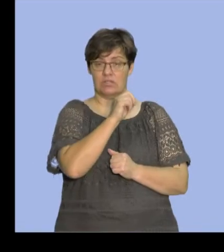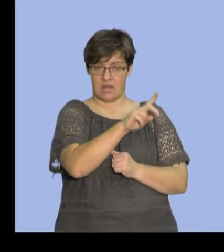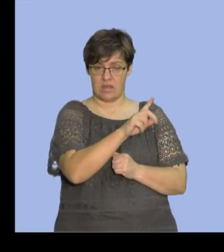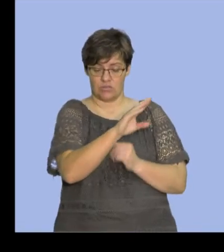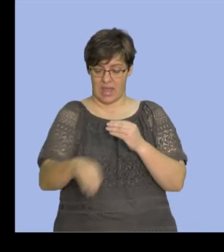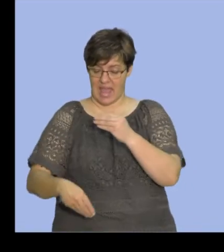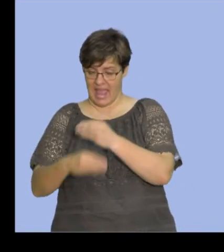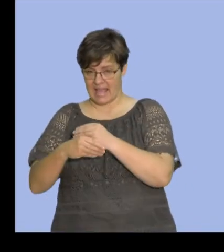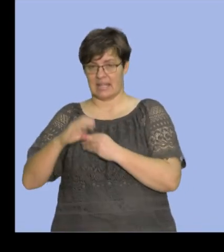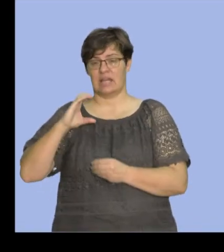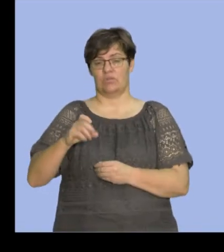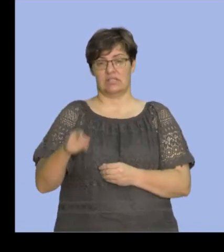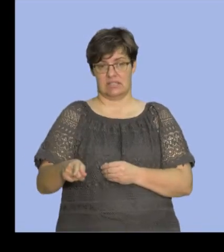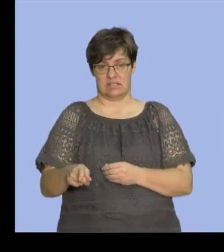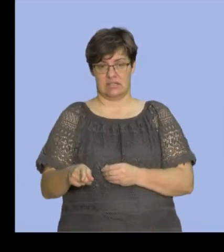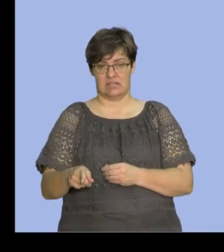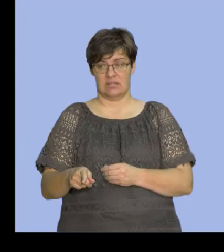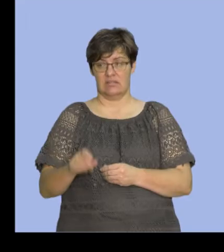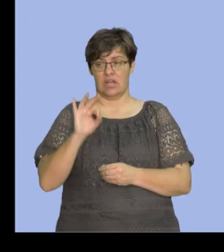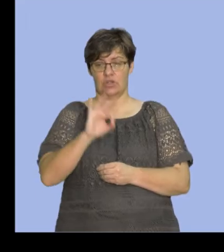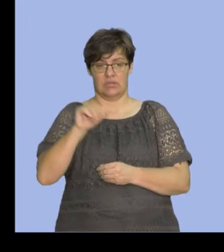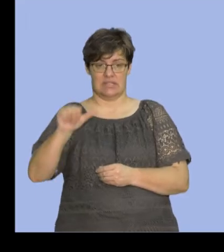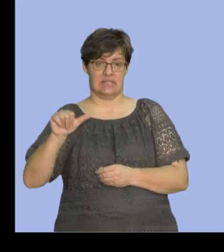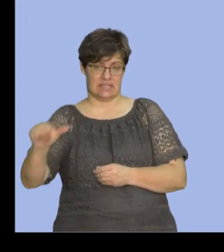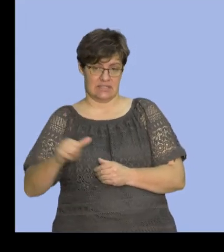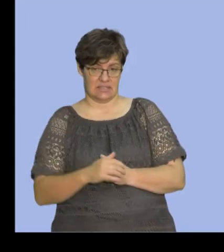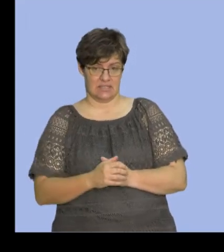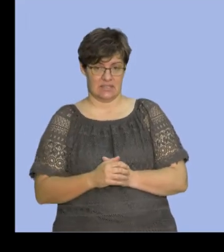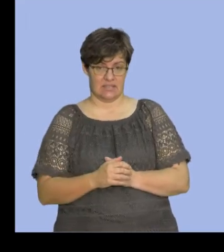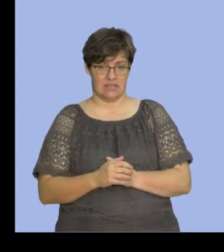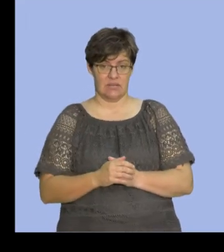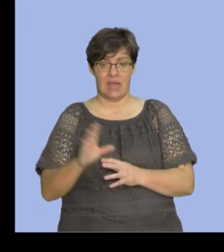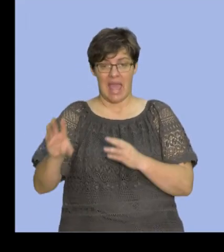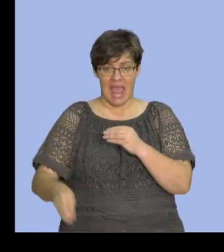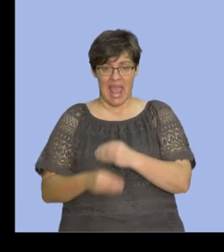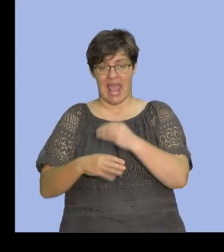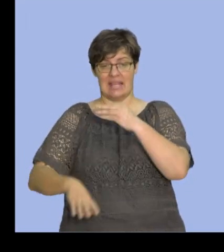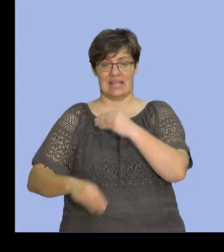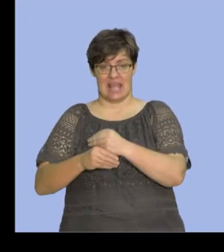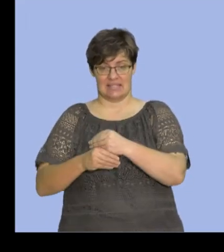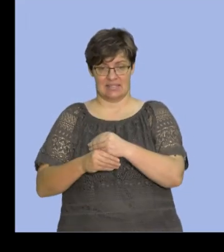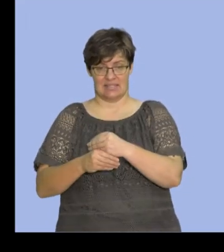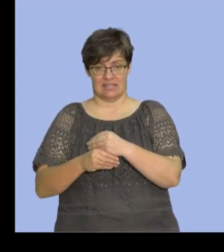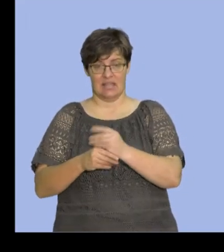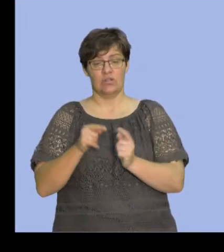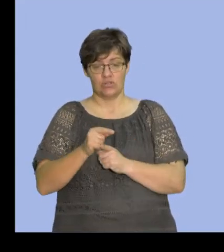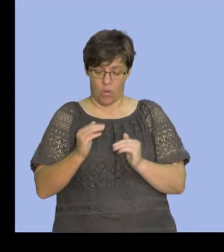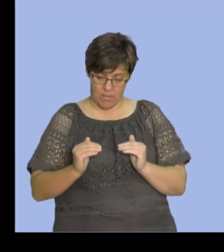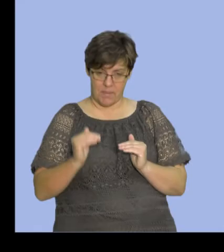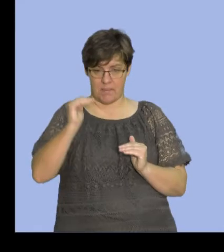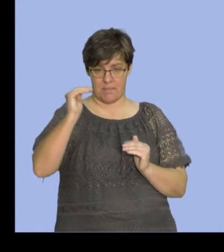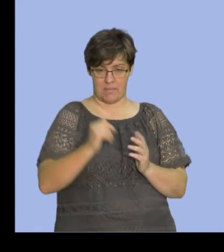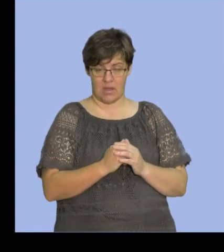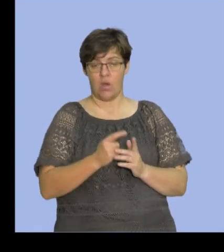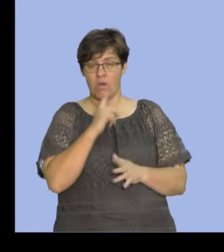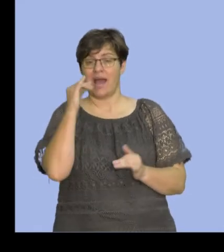add to my credits. There's my 366. Notice I'm adding it to my list to increase the list because